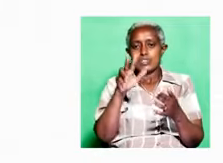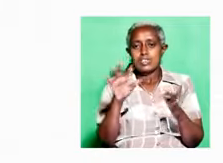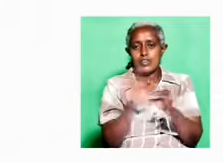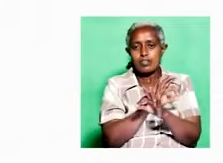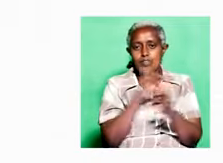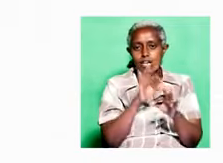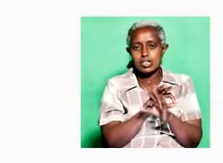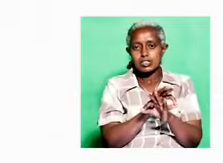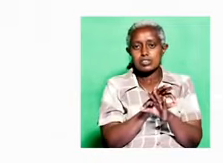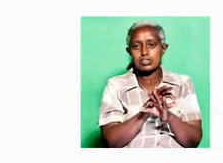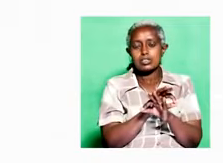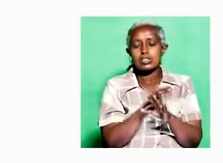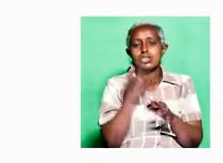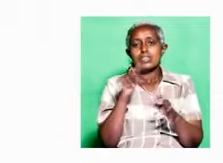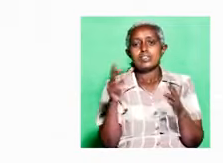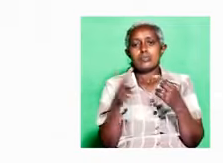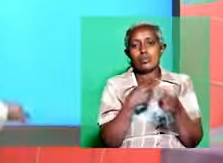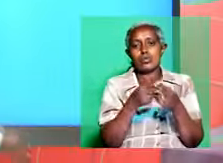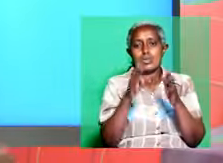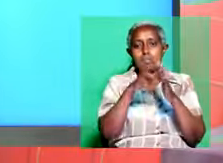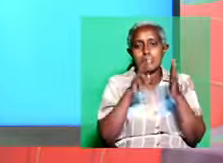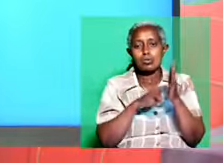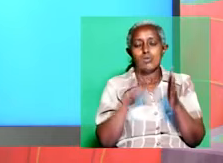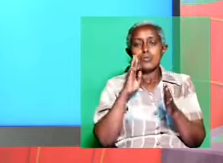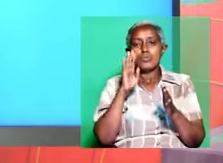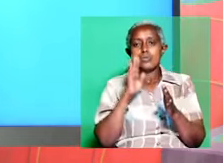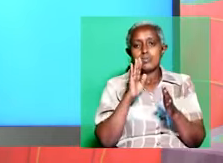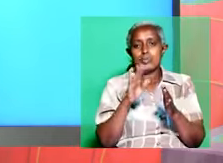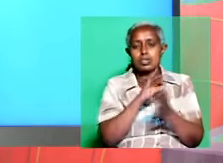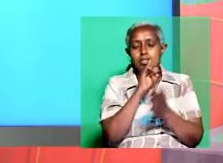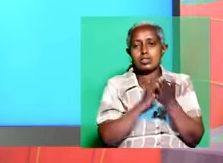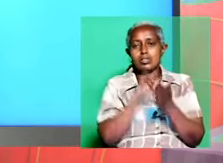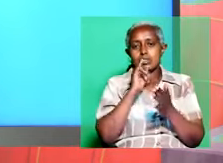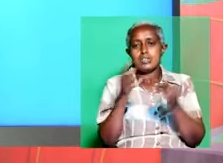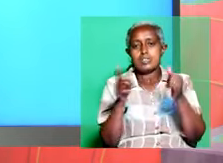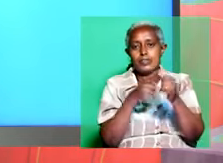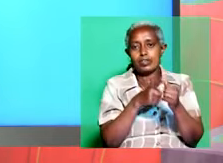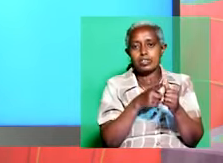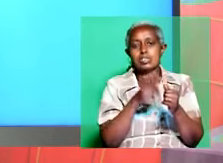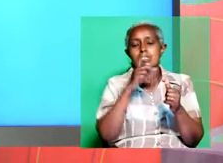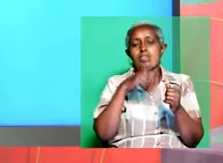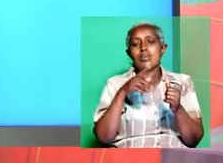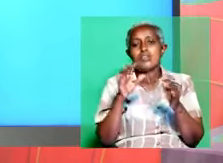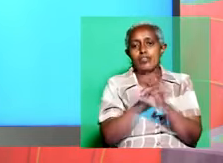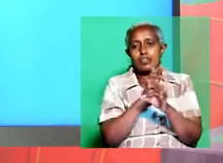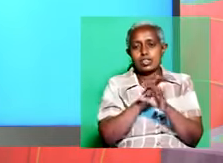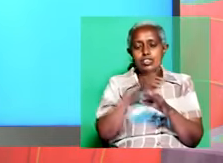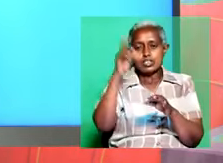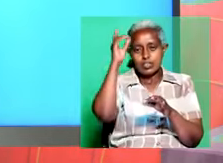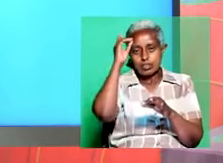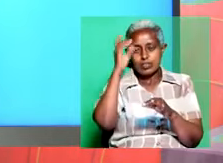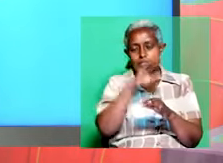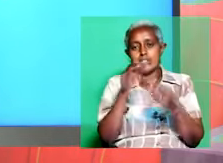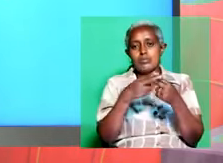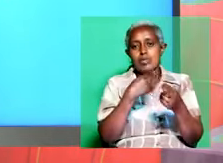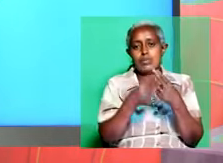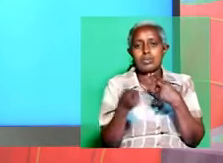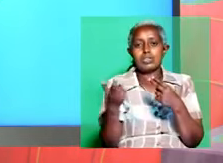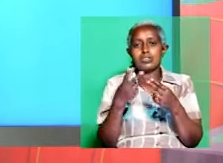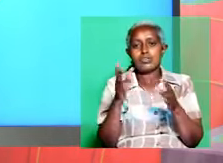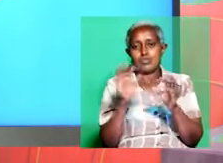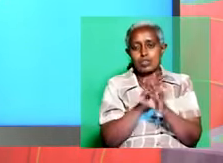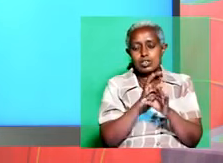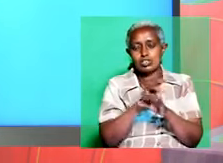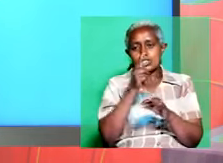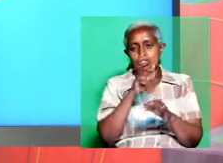functions, the product rule will be this the first function derivative, and then multiply by the two functions